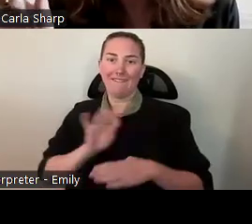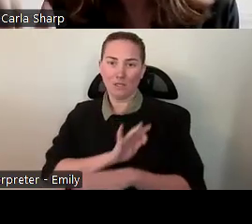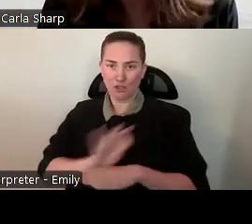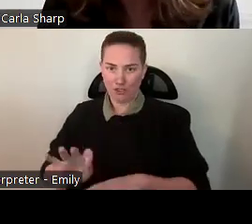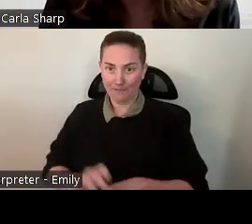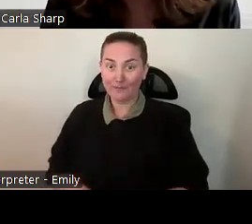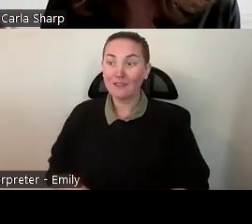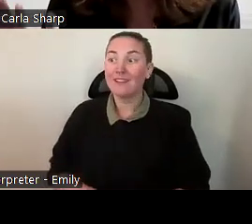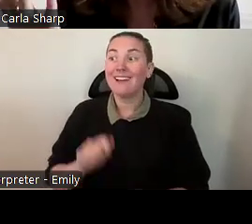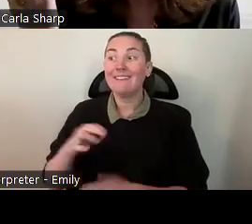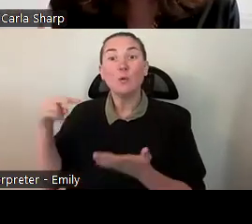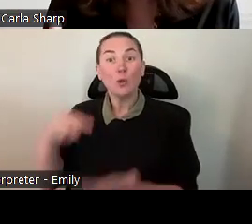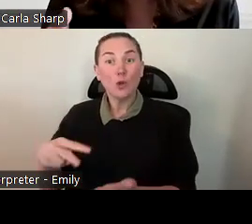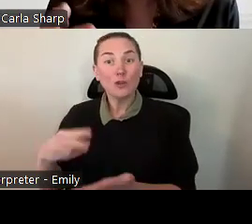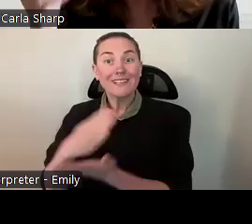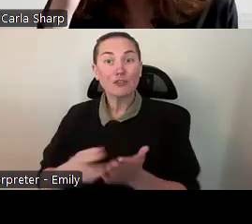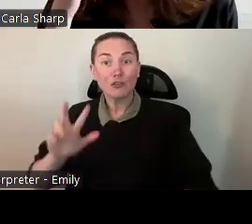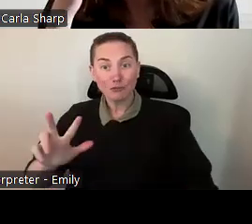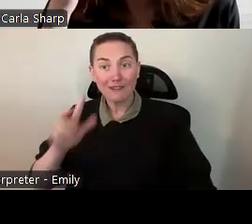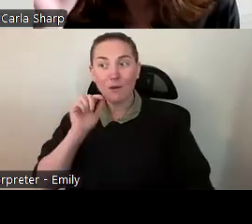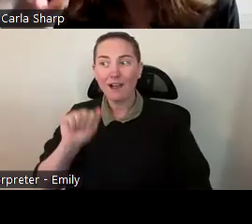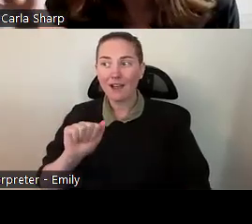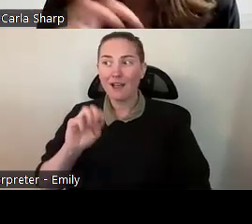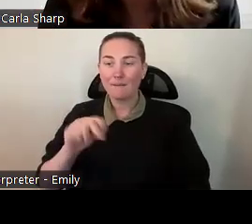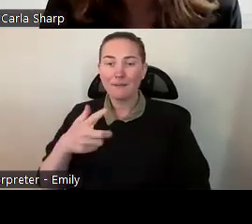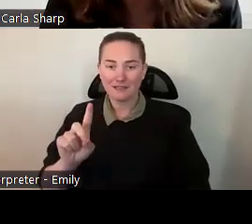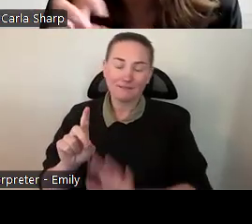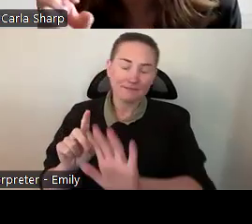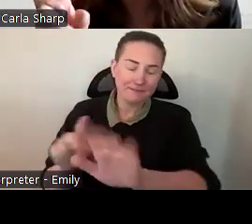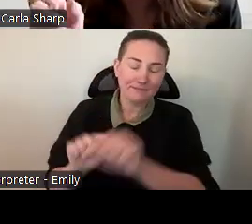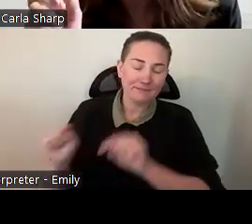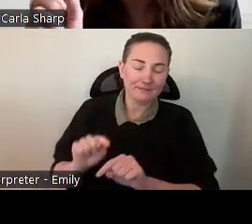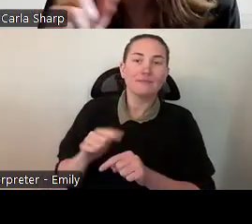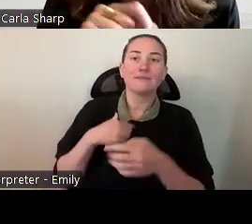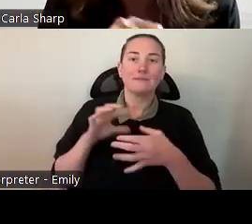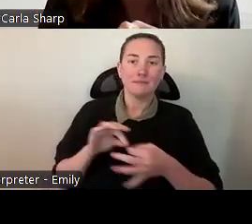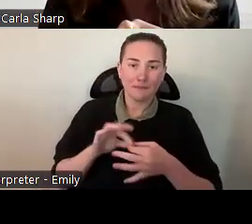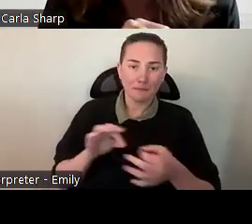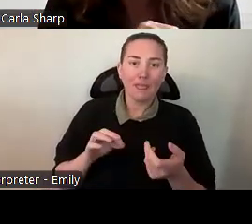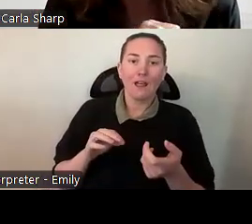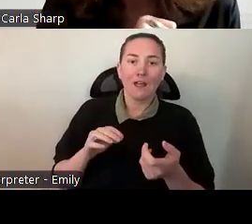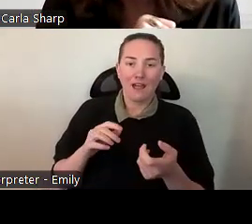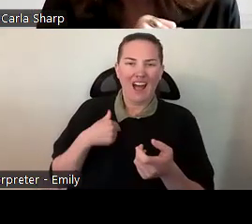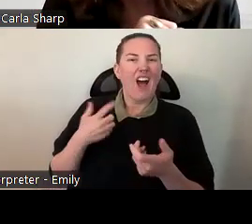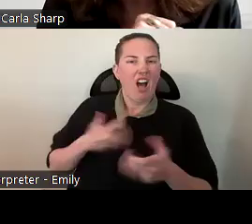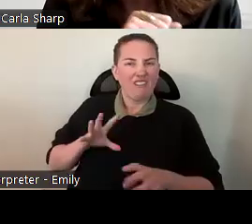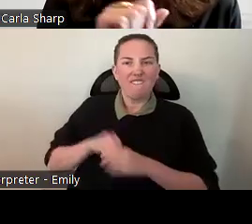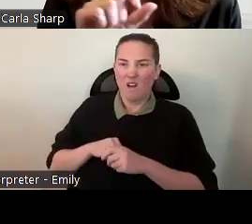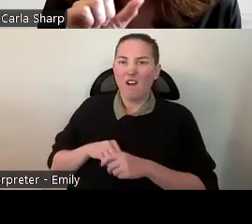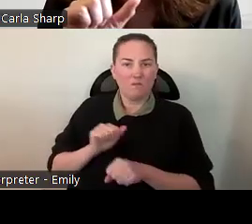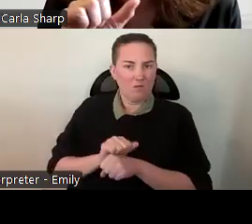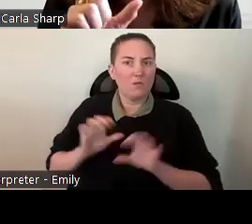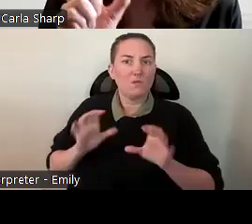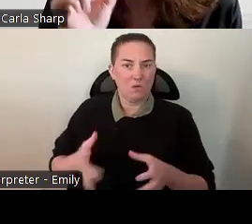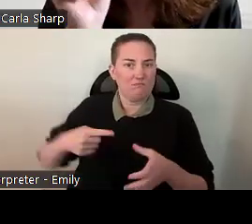section 3 of your AMPD. And Segundo said earlier that I've been on a work group